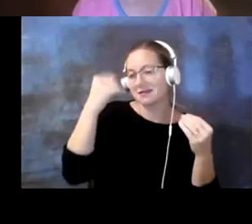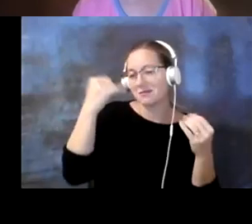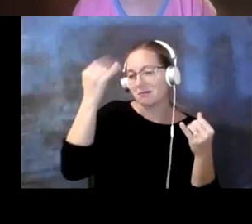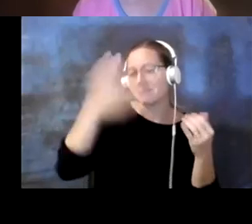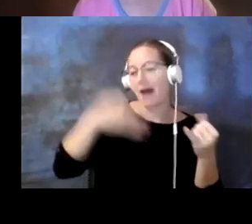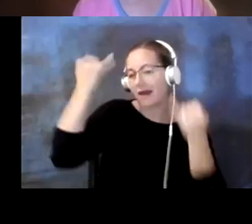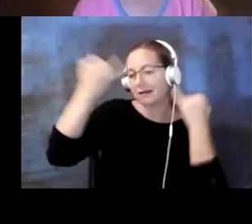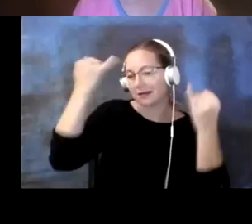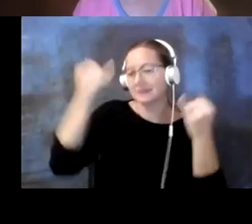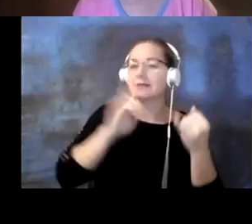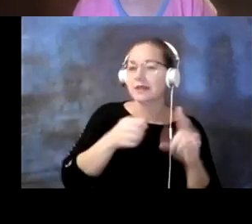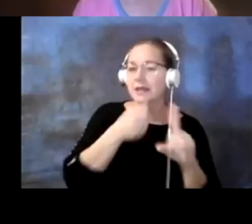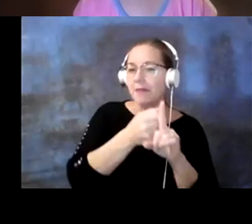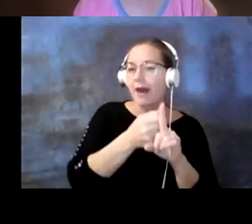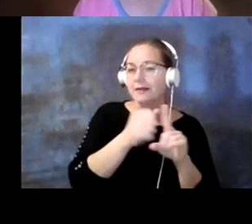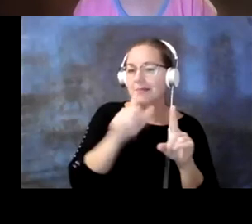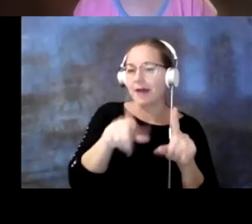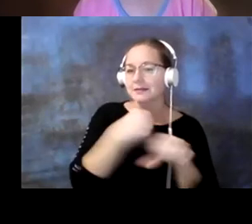that statistic.